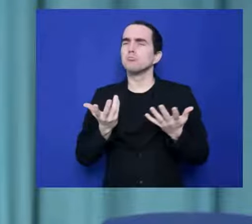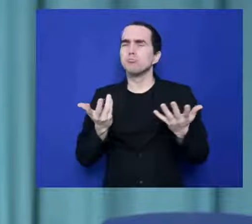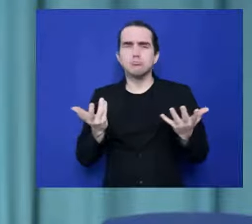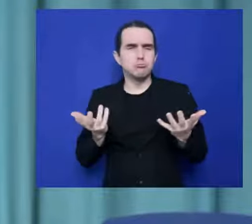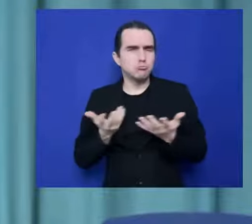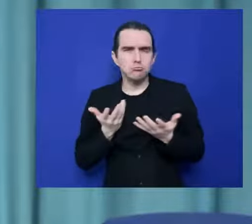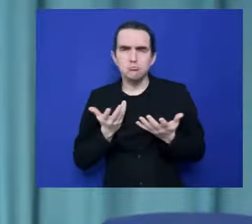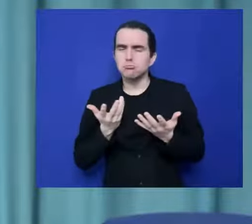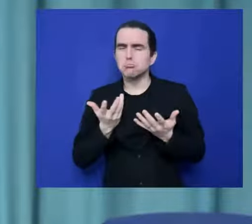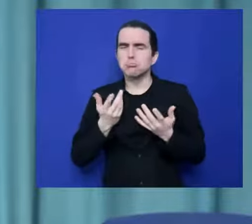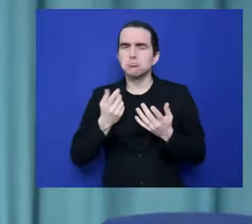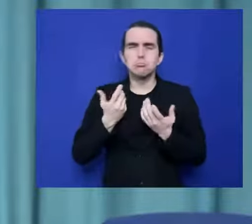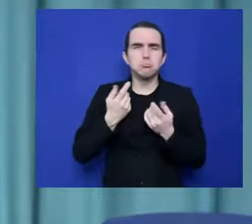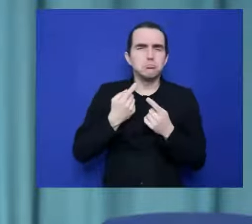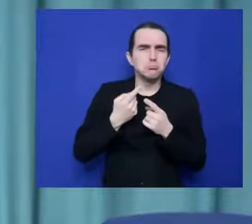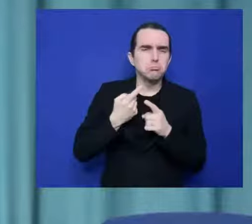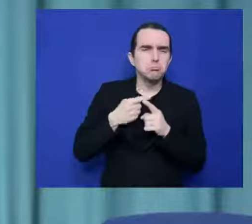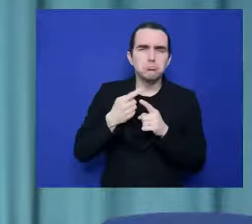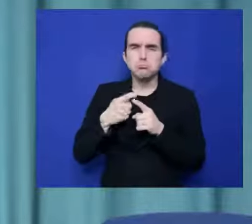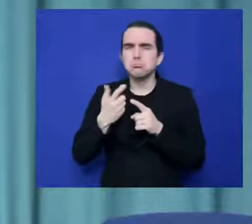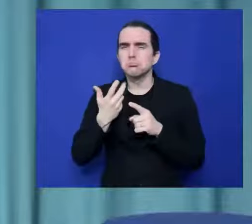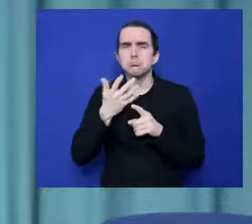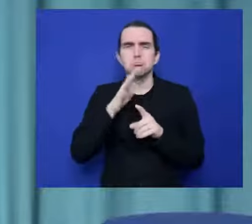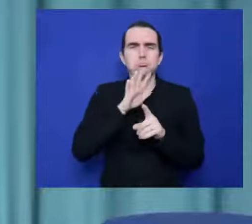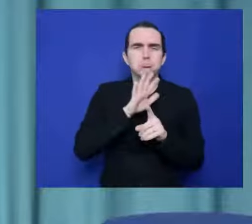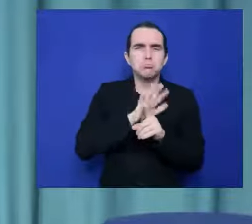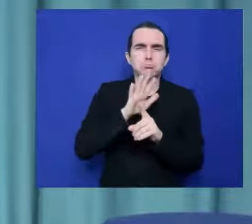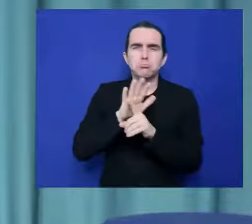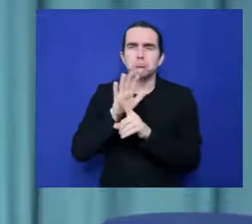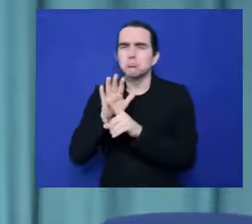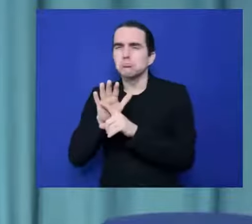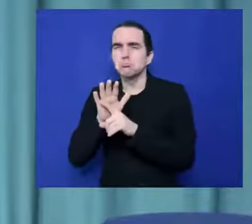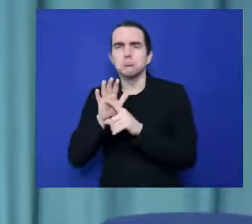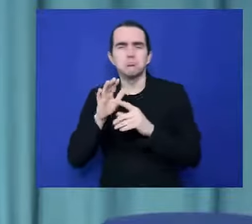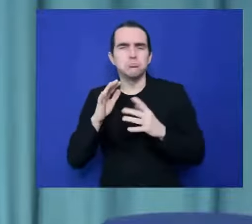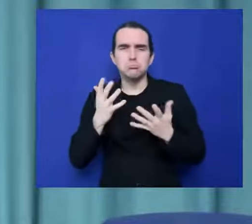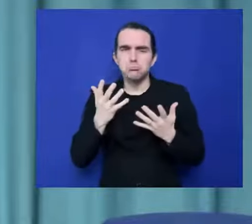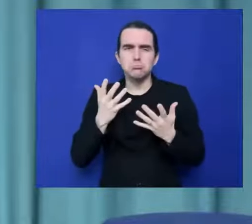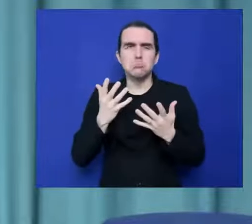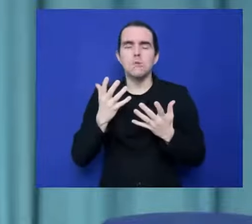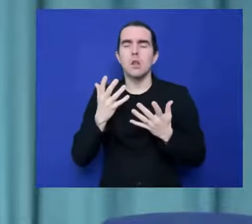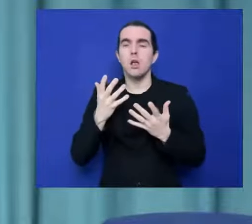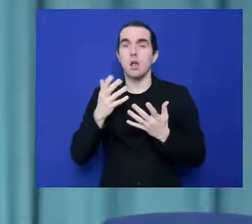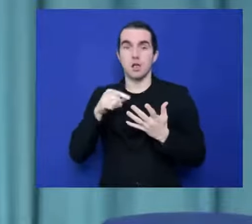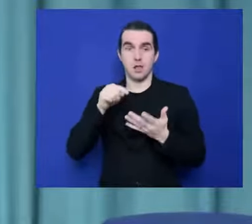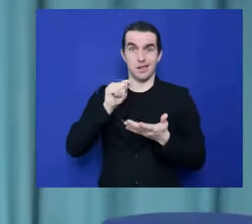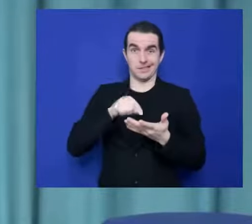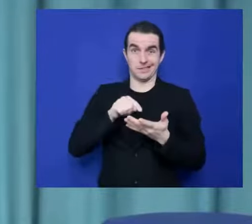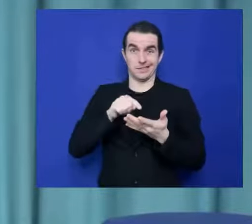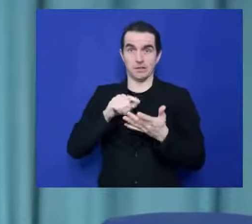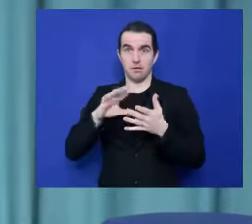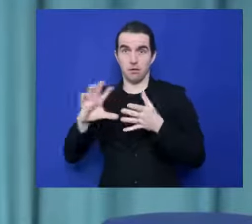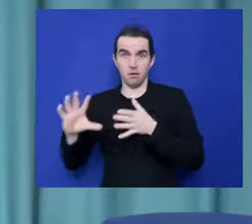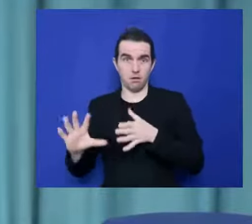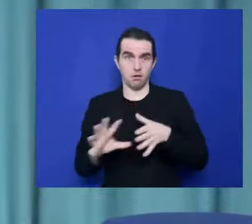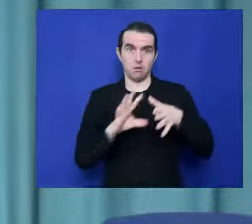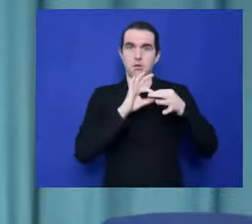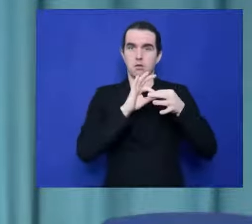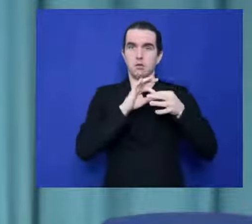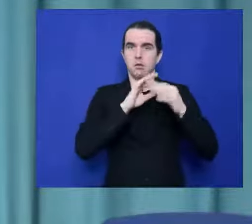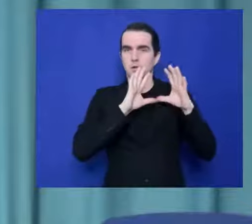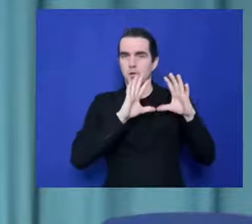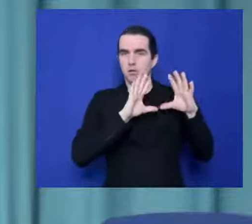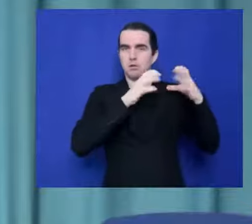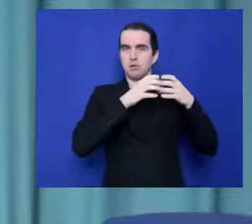the transport network is just beside the control center of our service, so they have close contact, and